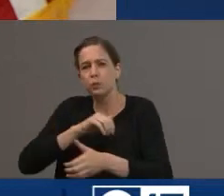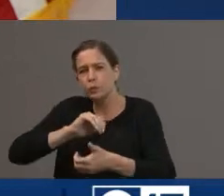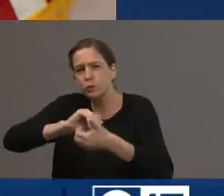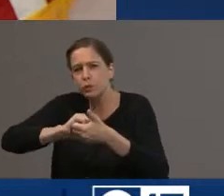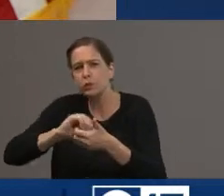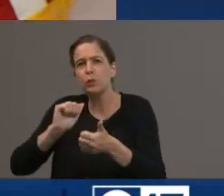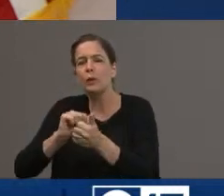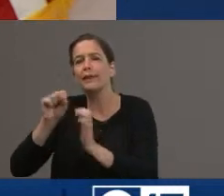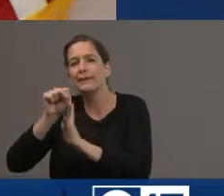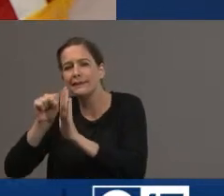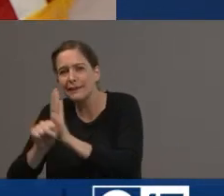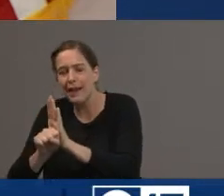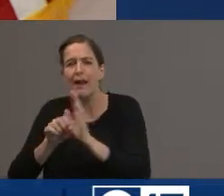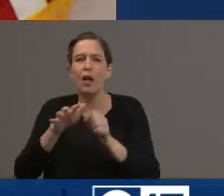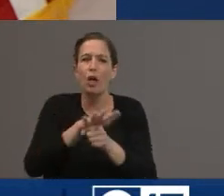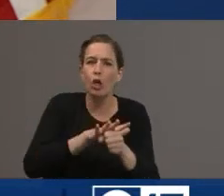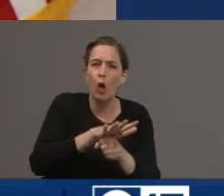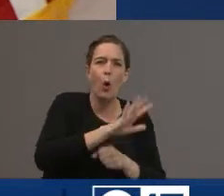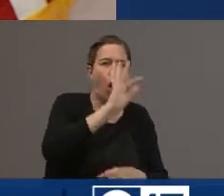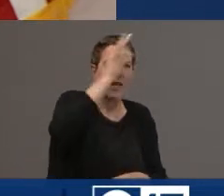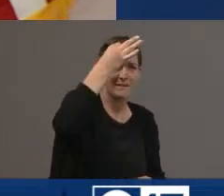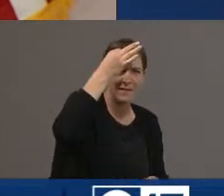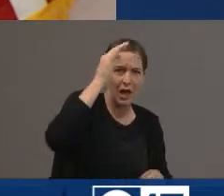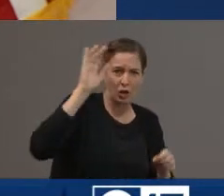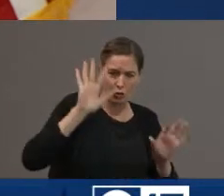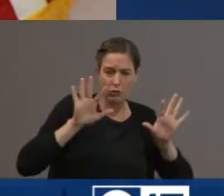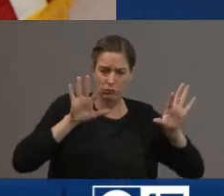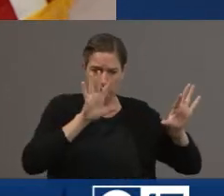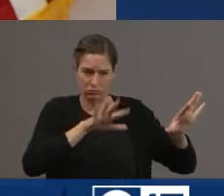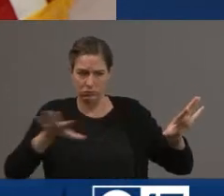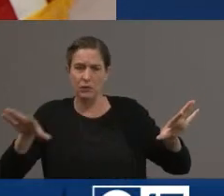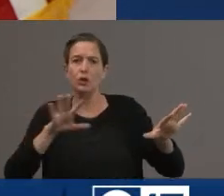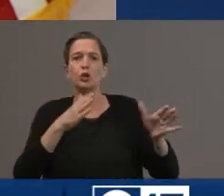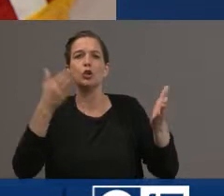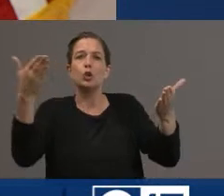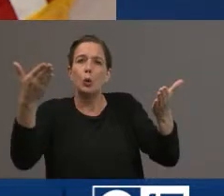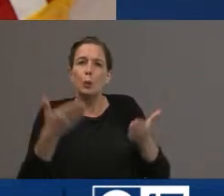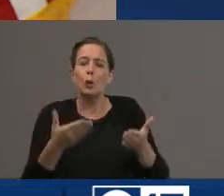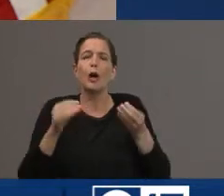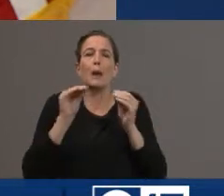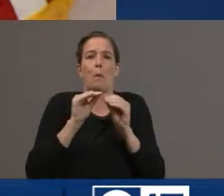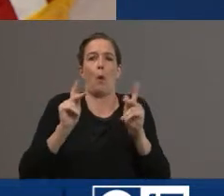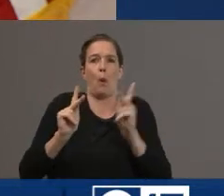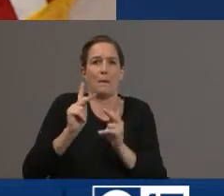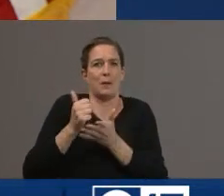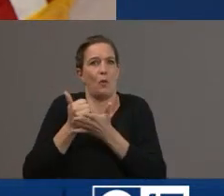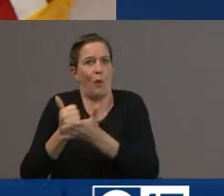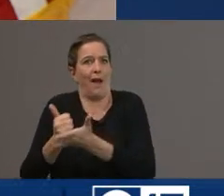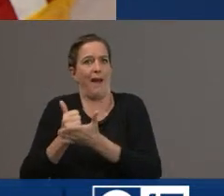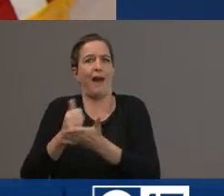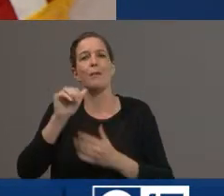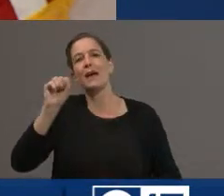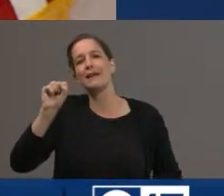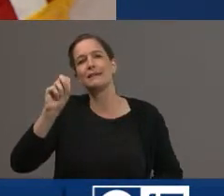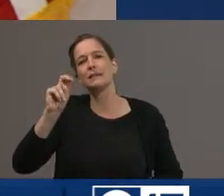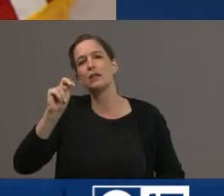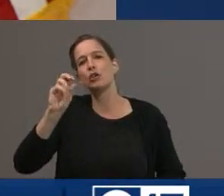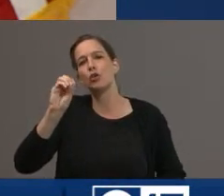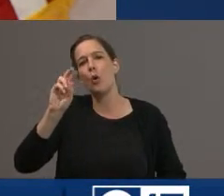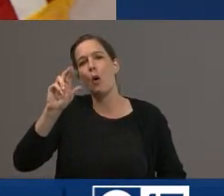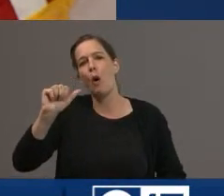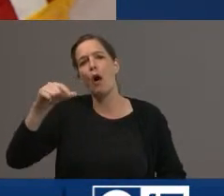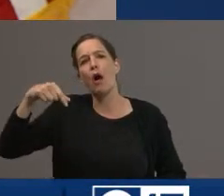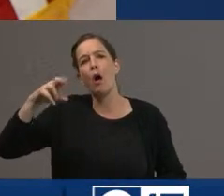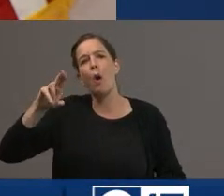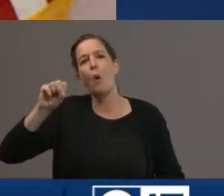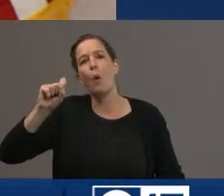and our federal partners to bring on additional capacity for Sonora Quest Labs. We know that they do a lot of